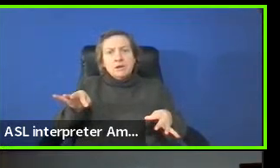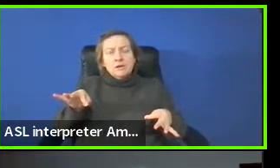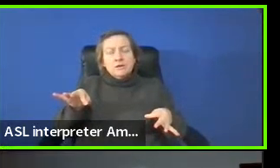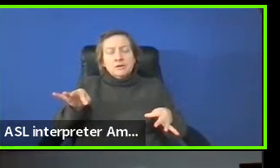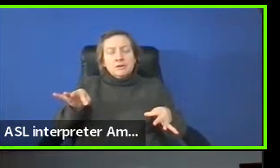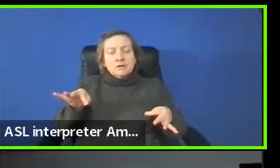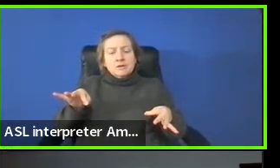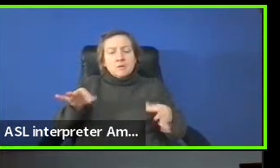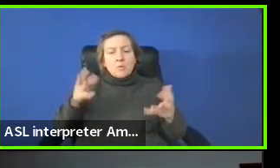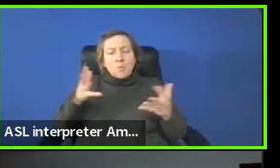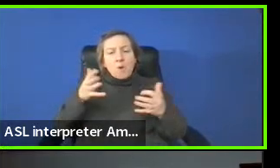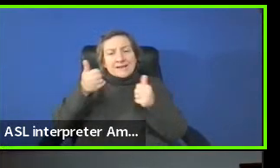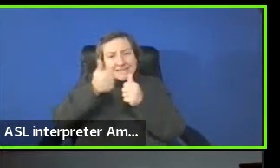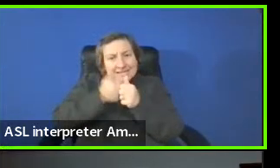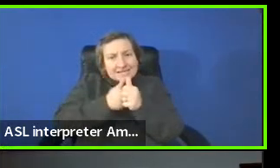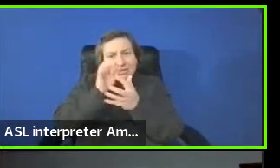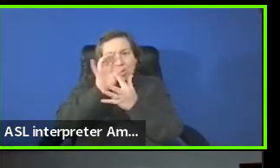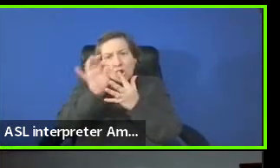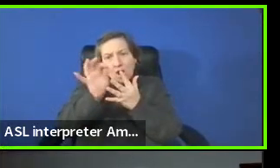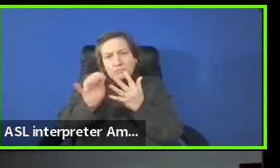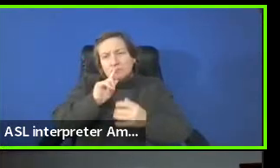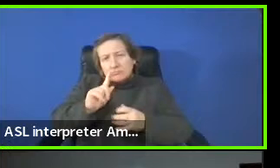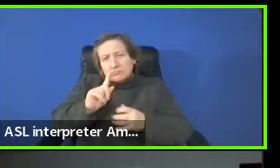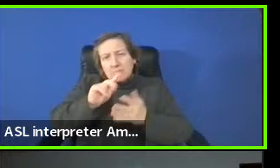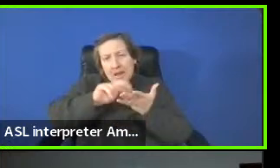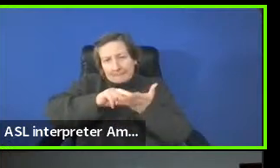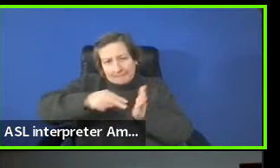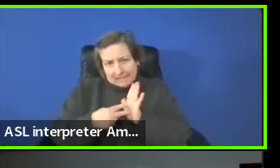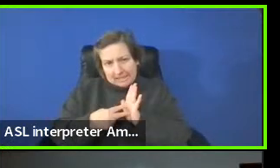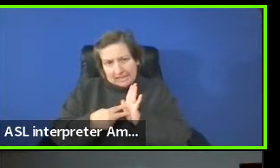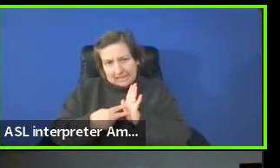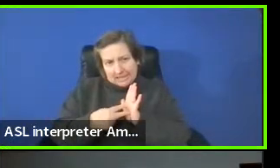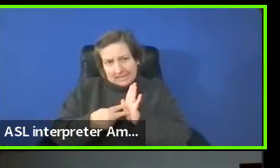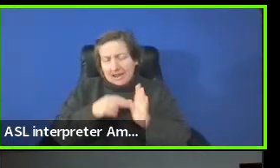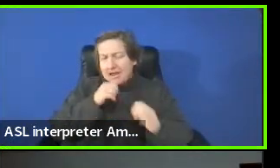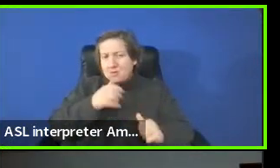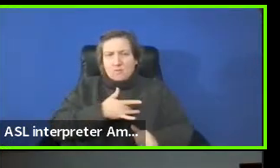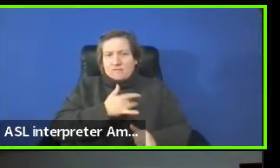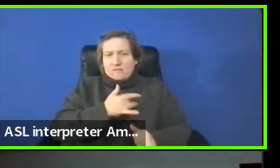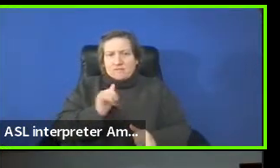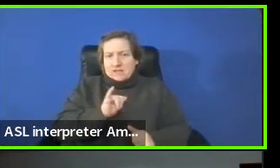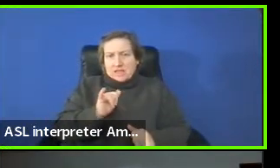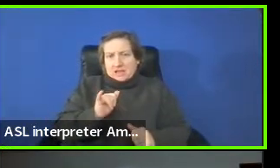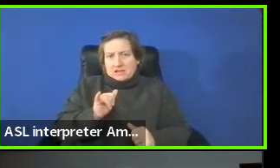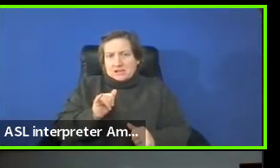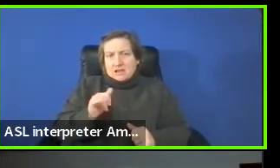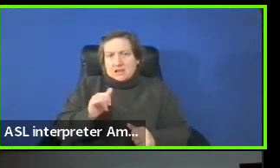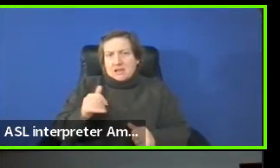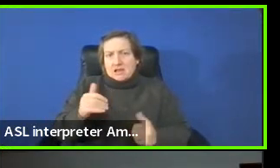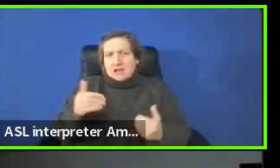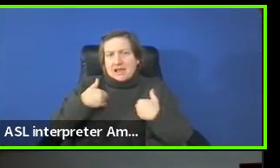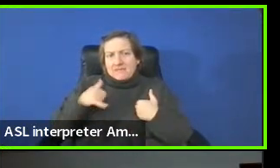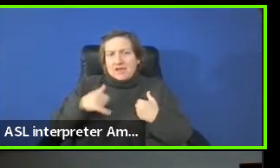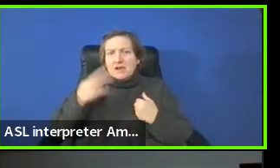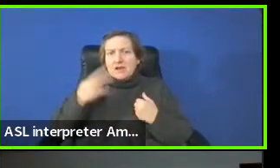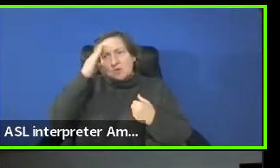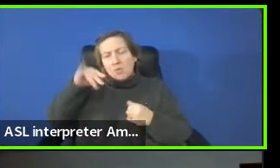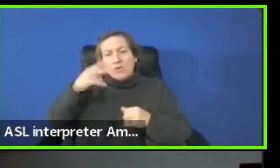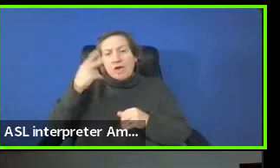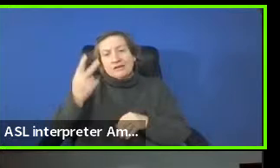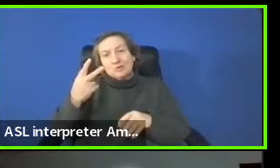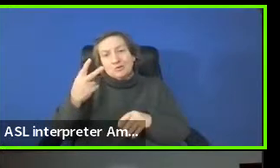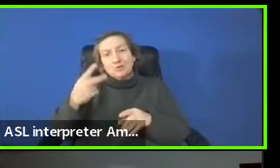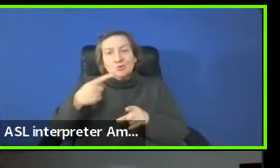what each of these options means, because I don't feel like I have that. Just to know that there's 2 intersections